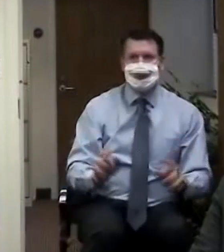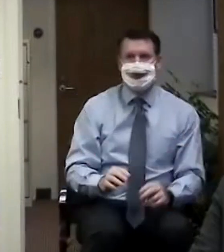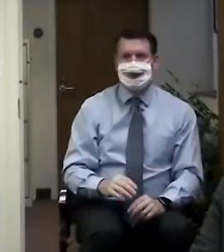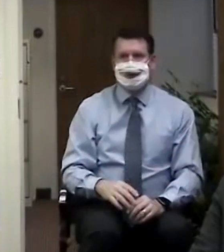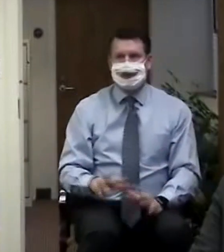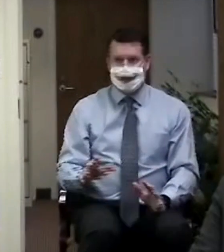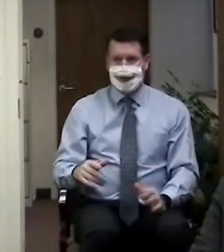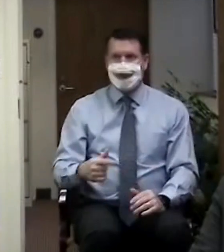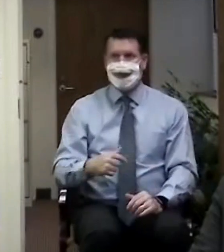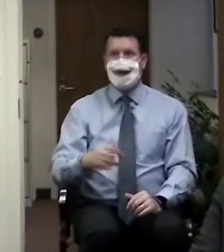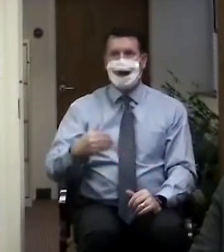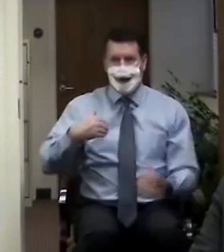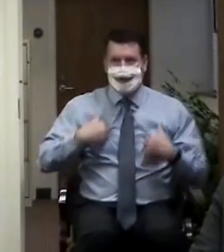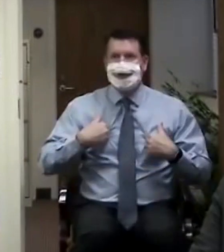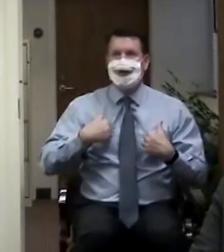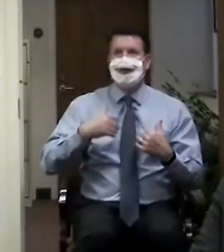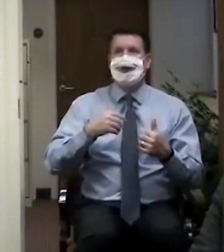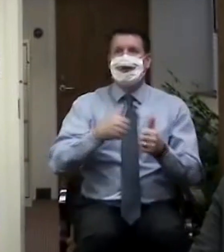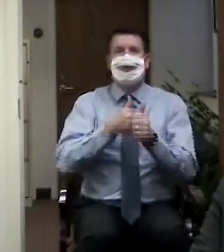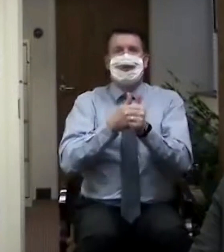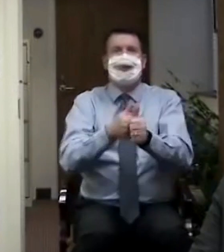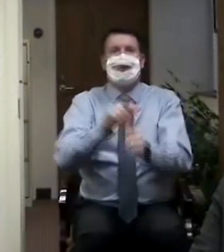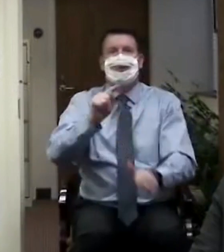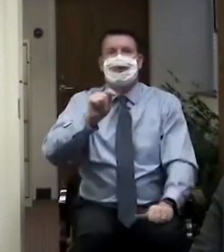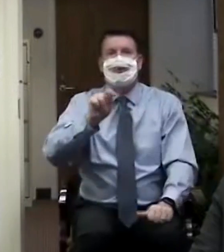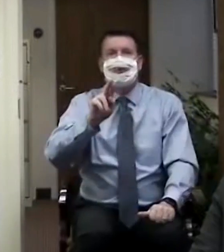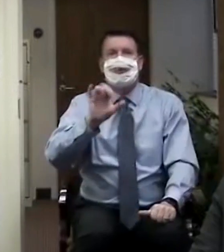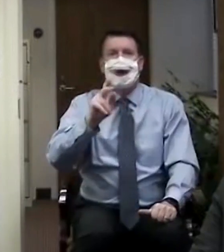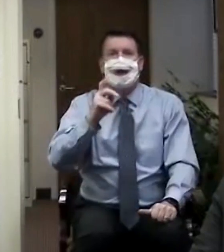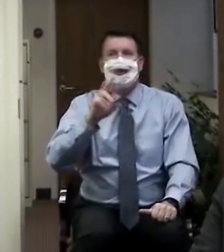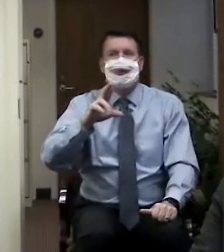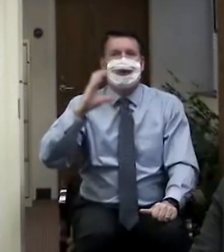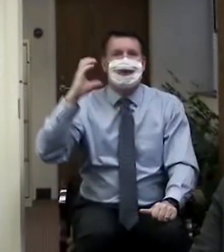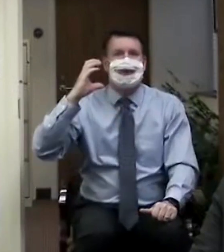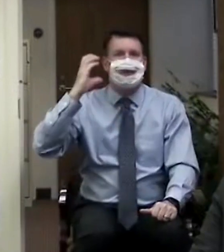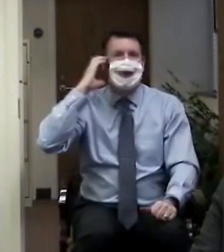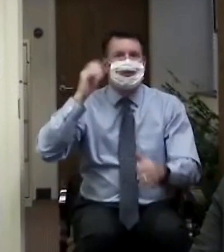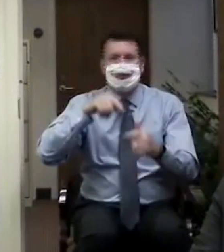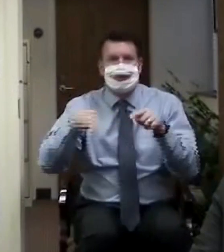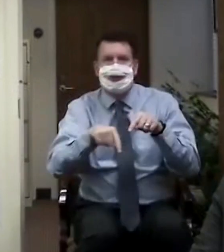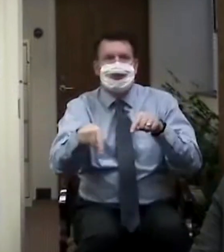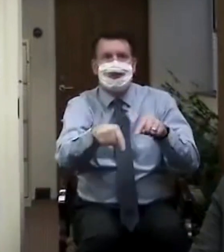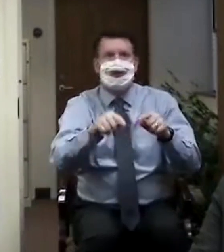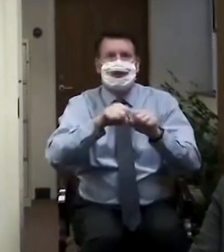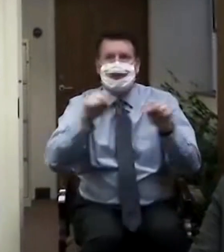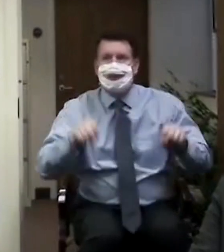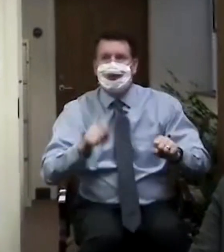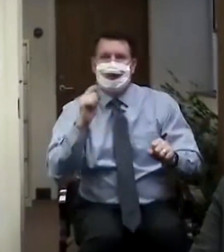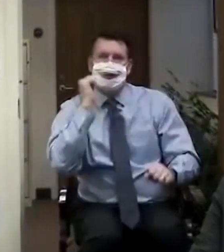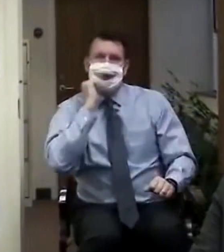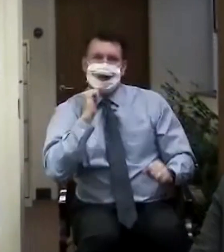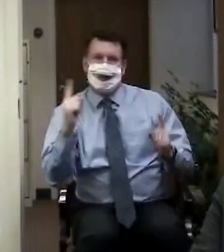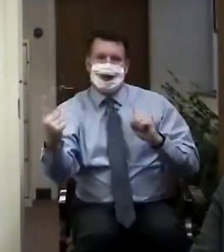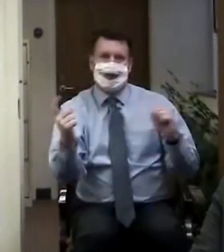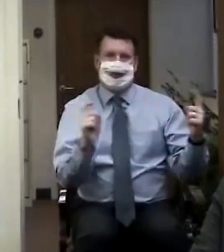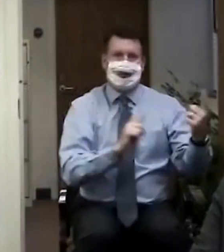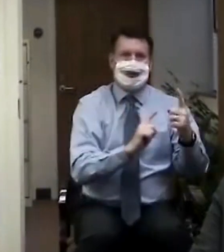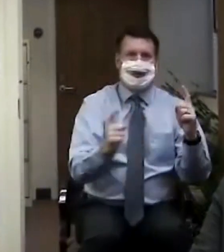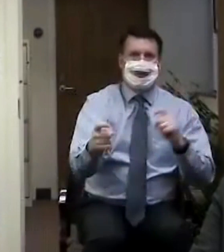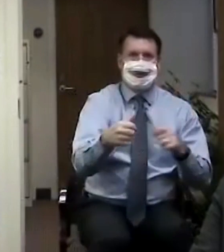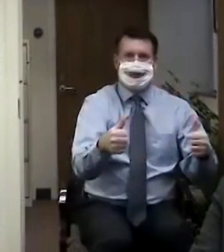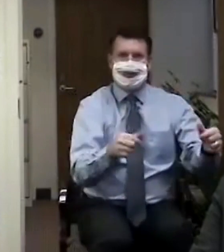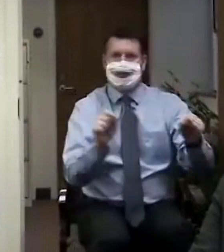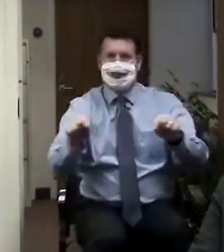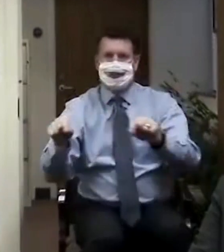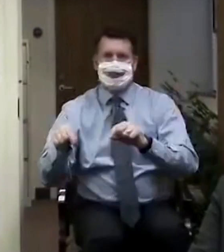let us know their symptoms every day. And some people will get tired of filling out the WROC COVID questionnaire every day. It's one